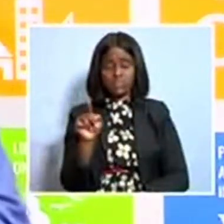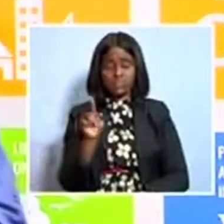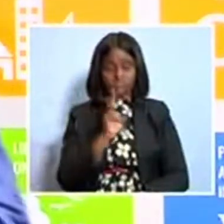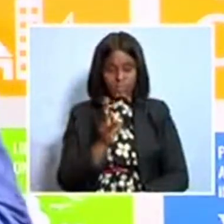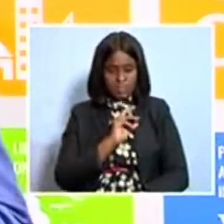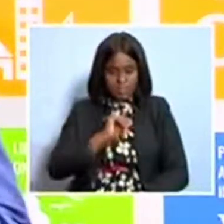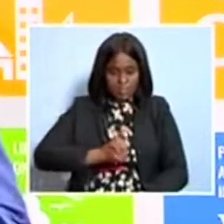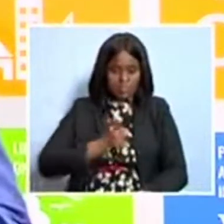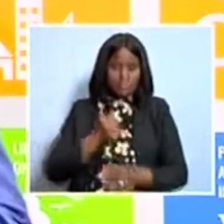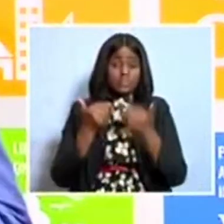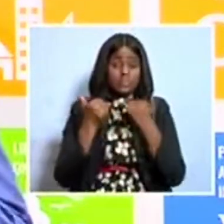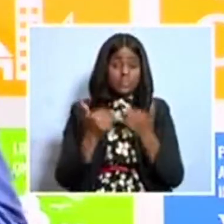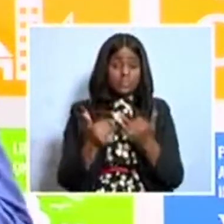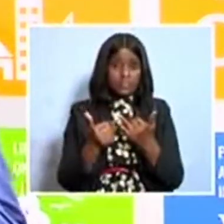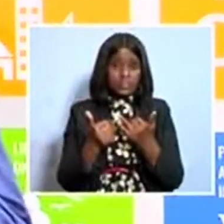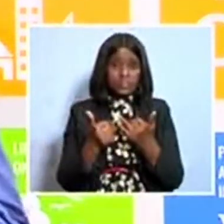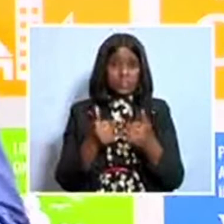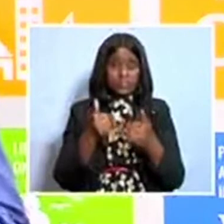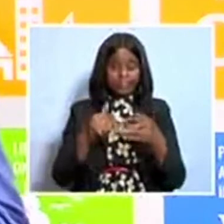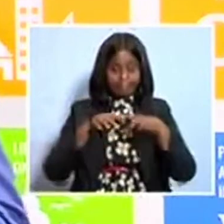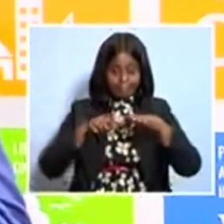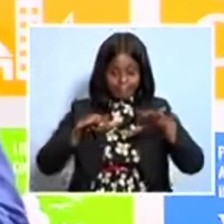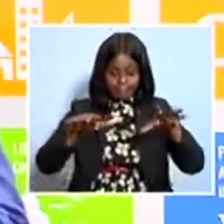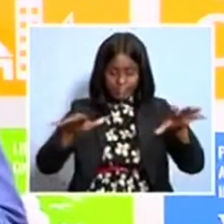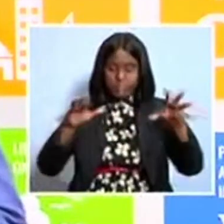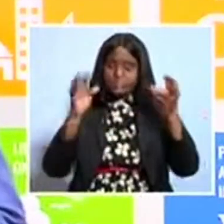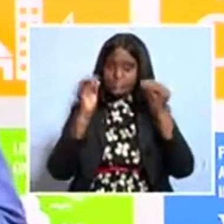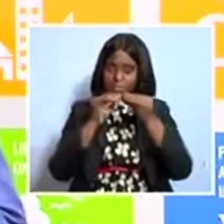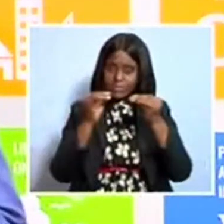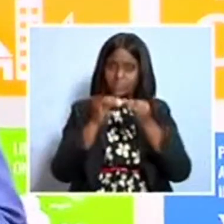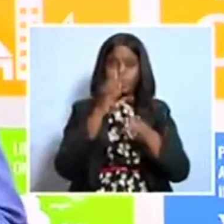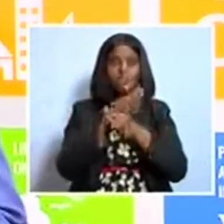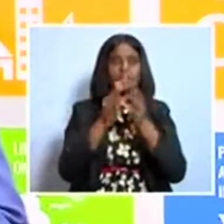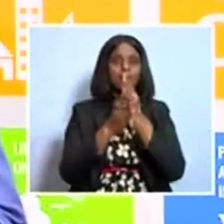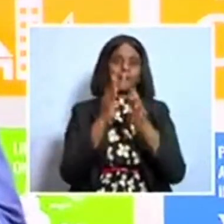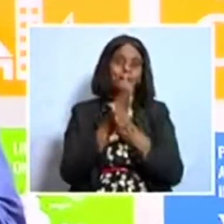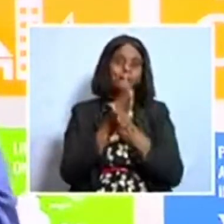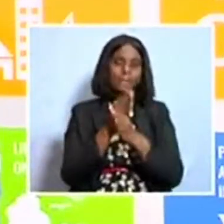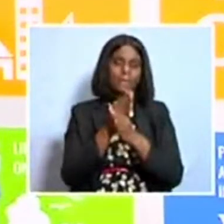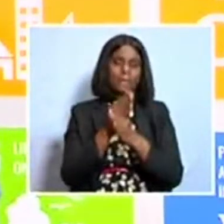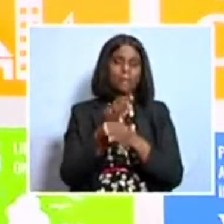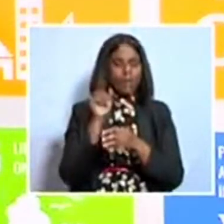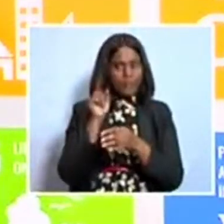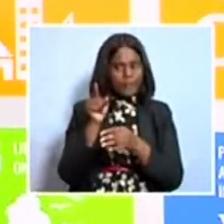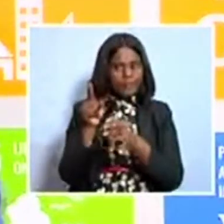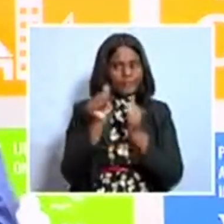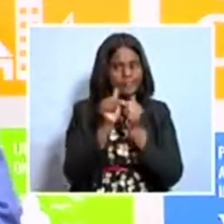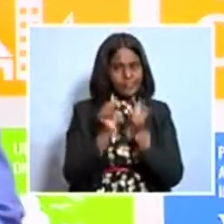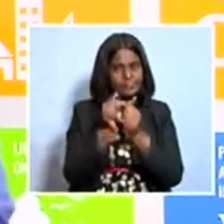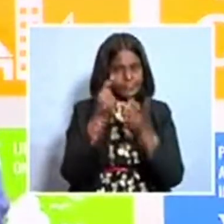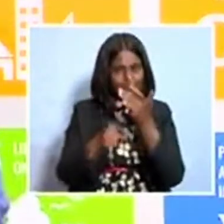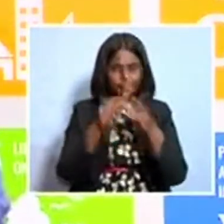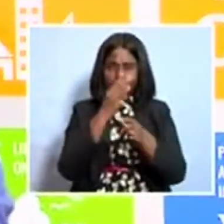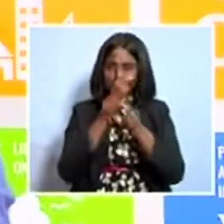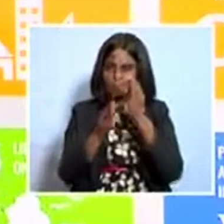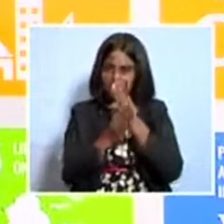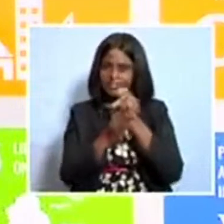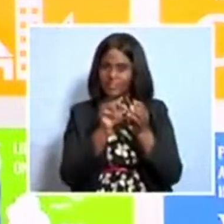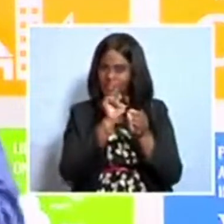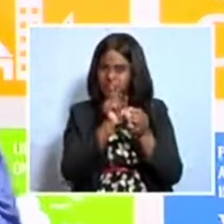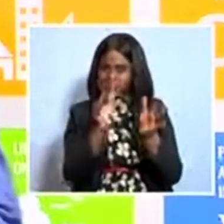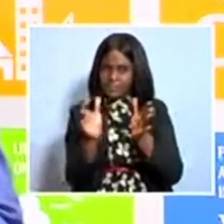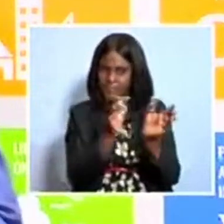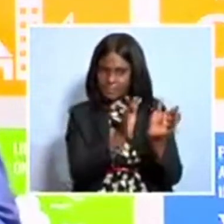we are rolling out a lot of infrastructure. So that is about the hard infrastructure part.